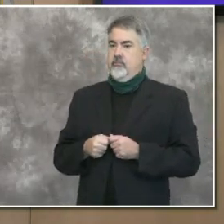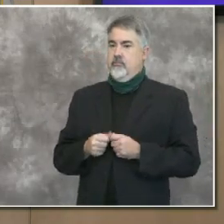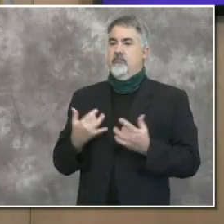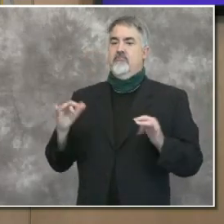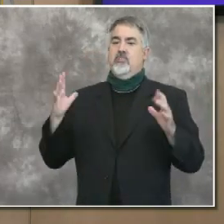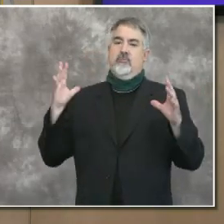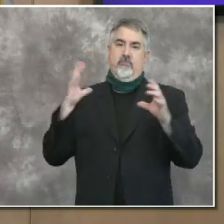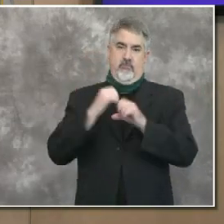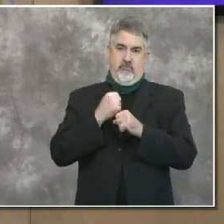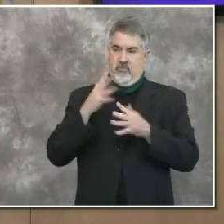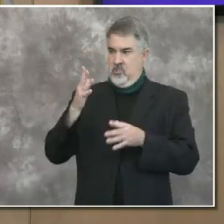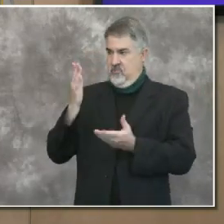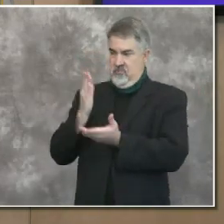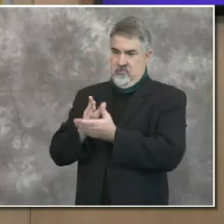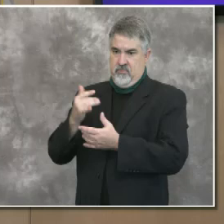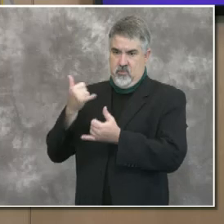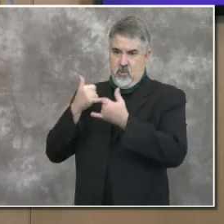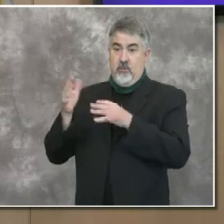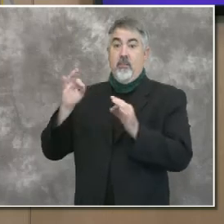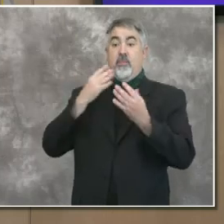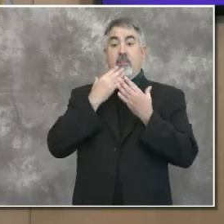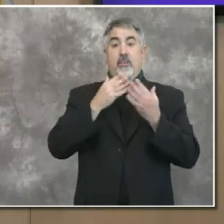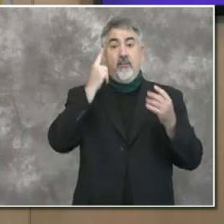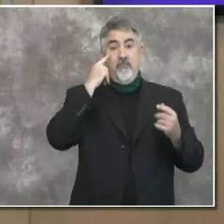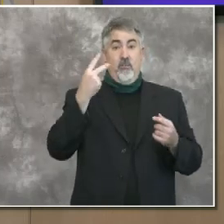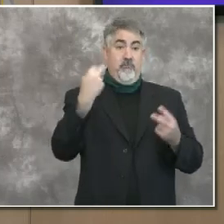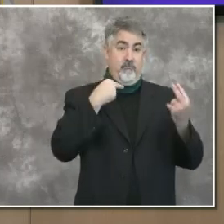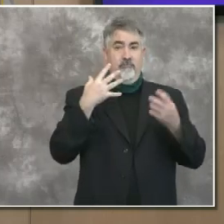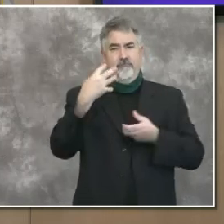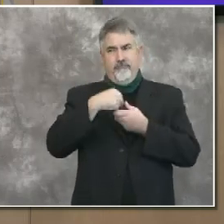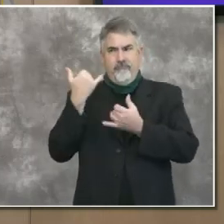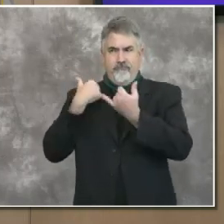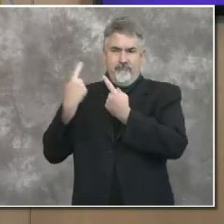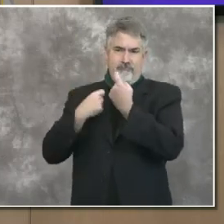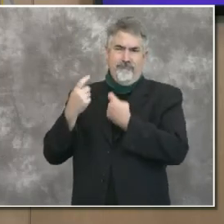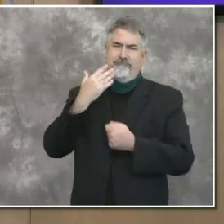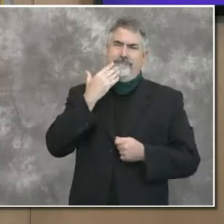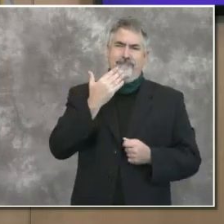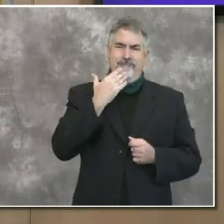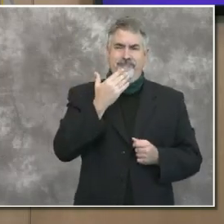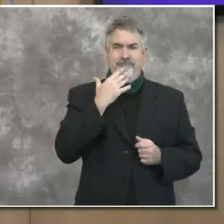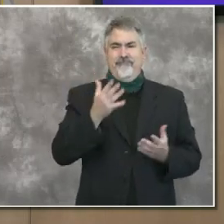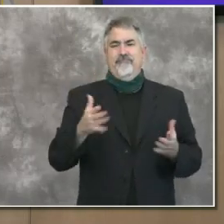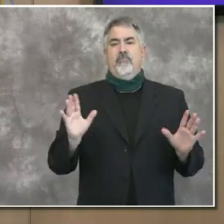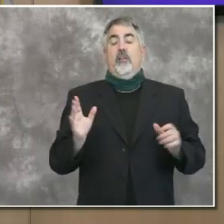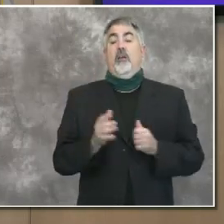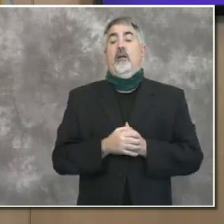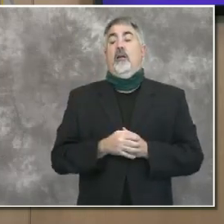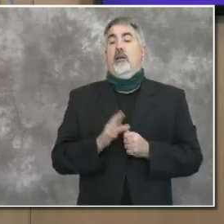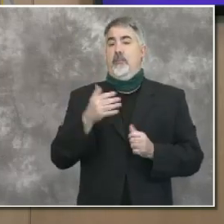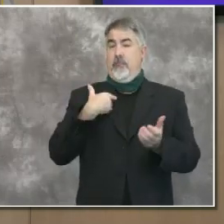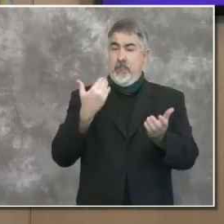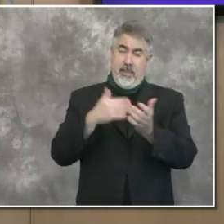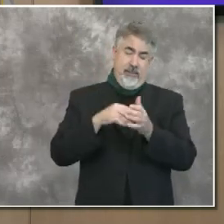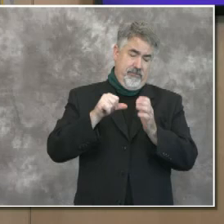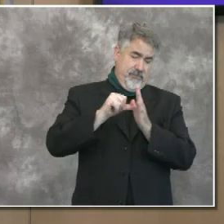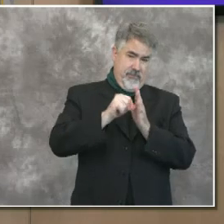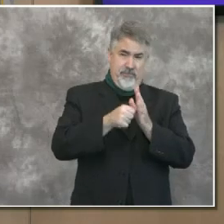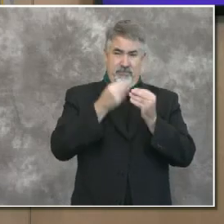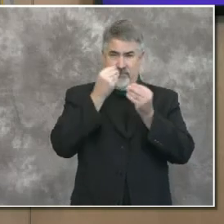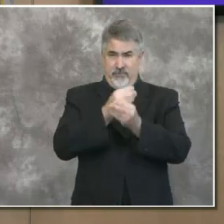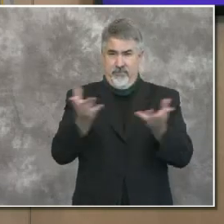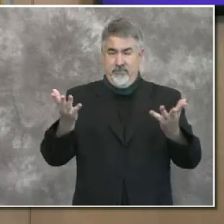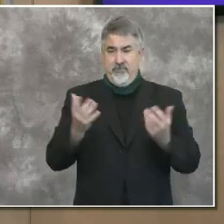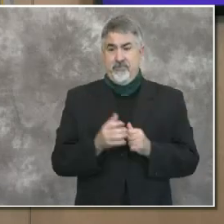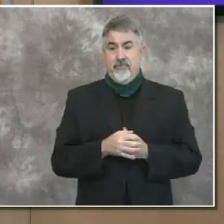today. Thank you all for participating. And then before we close, I just want to go over once again the whole issue